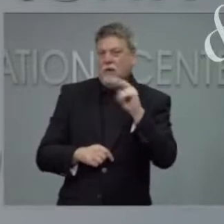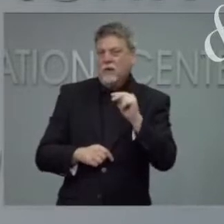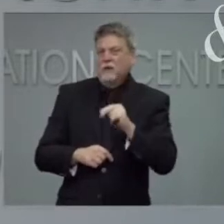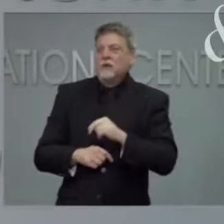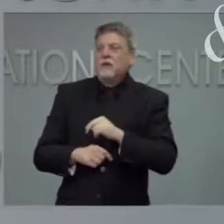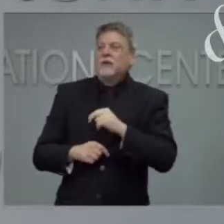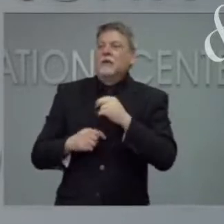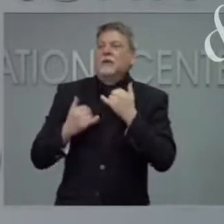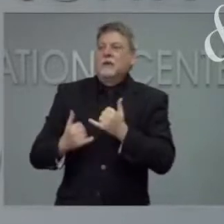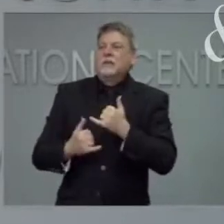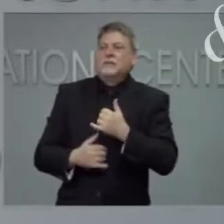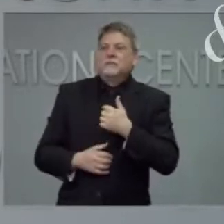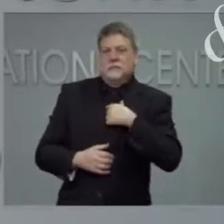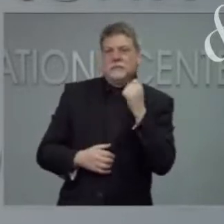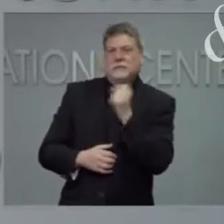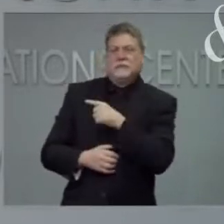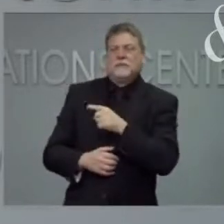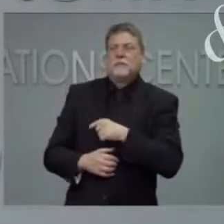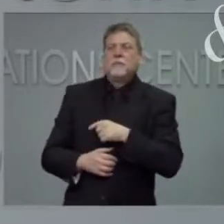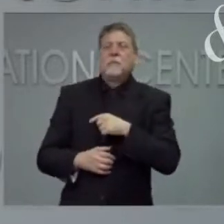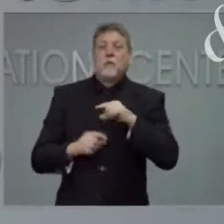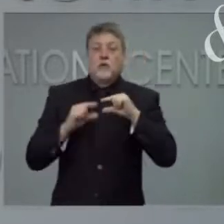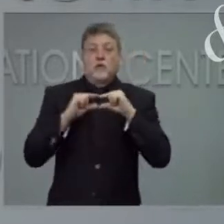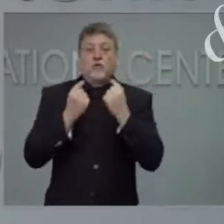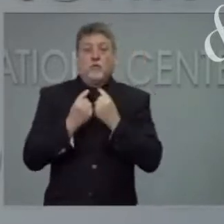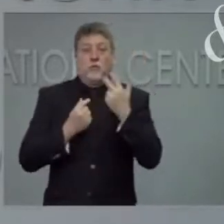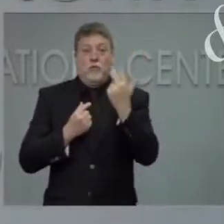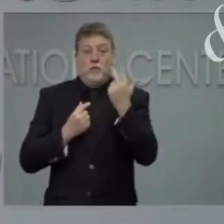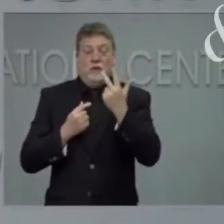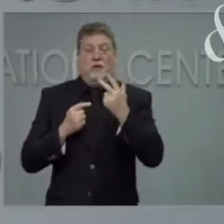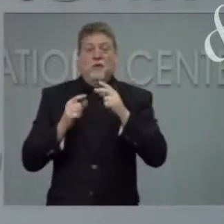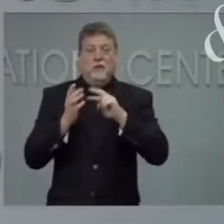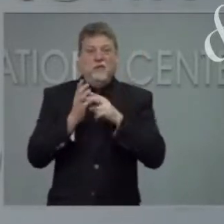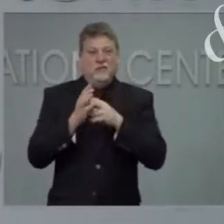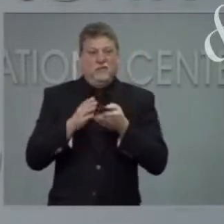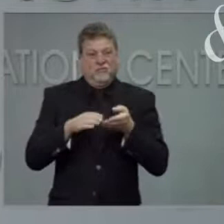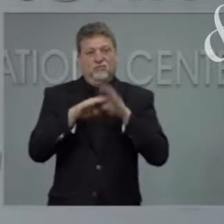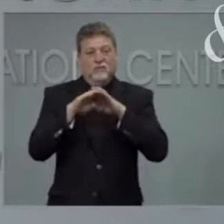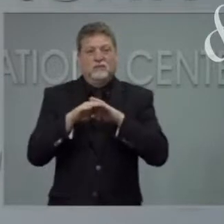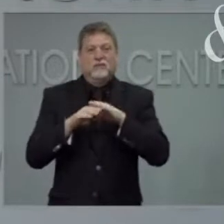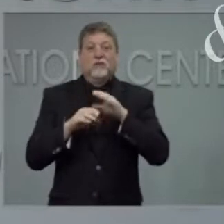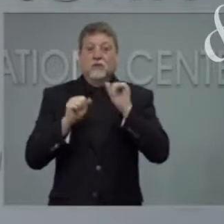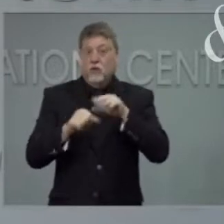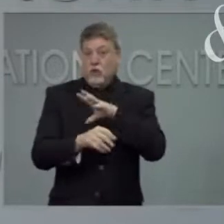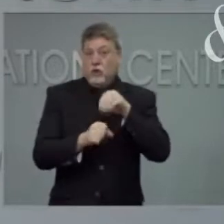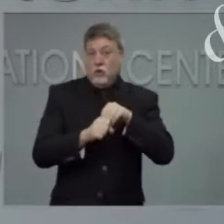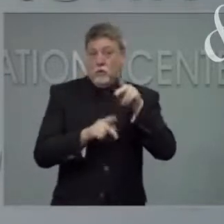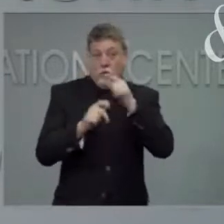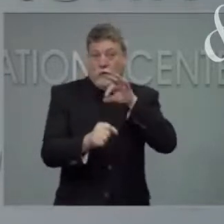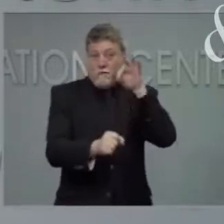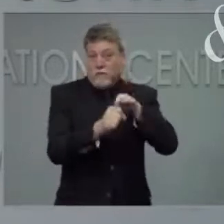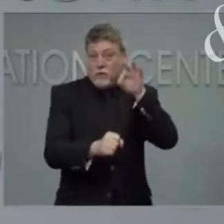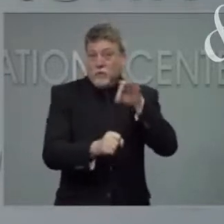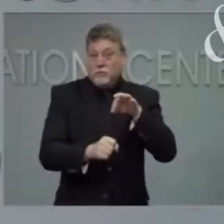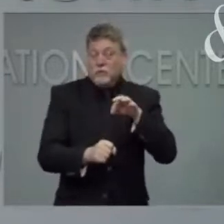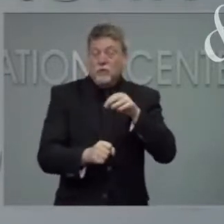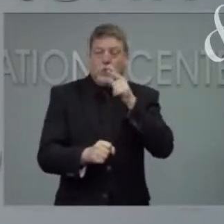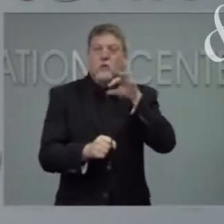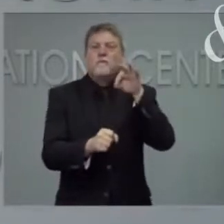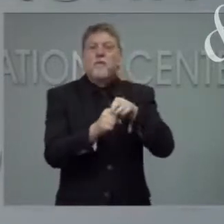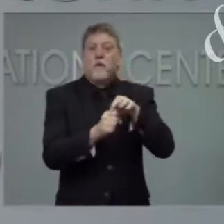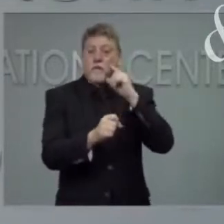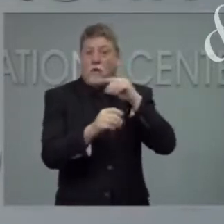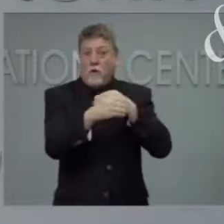by expanding throughout Group 3 here, it includes elected officials. Do you plan now to